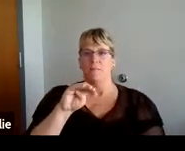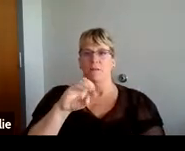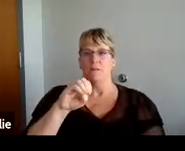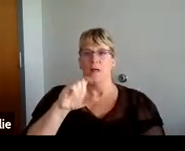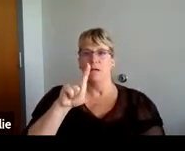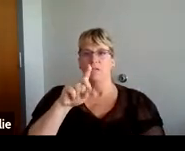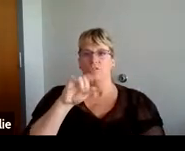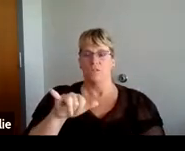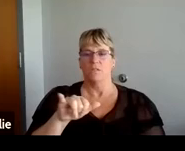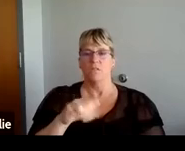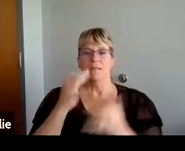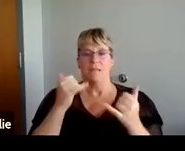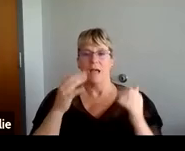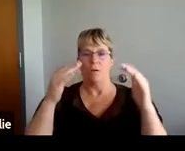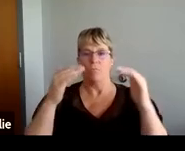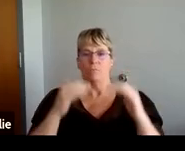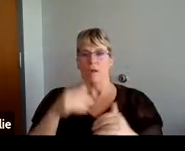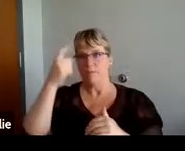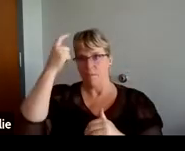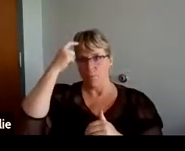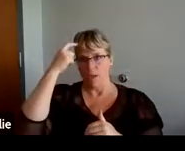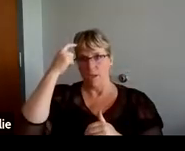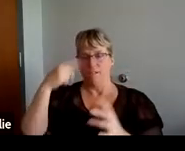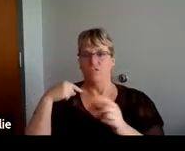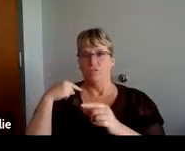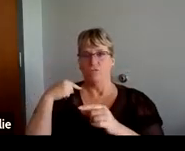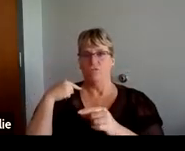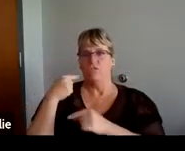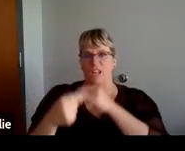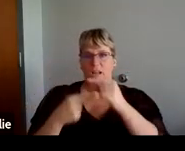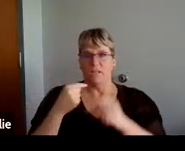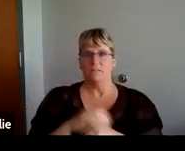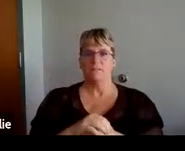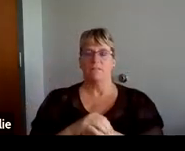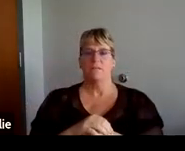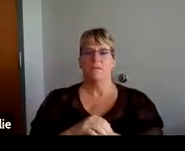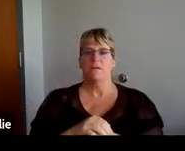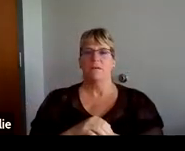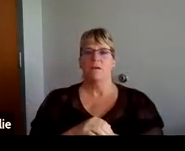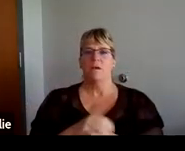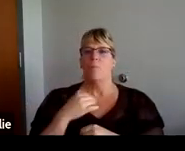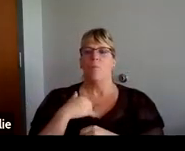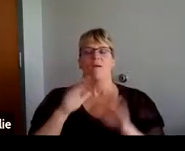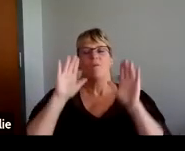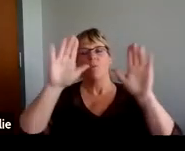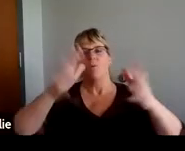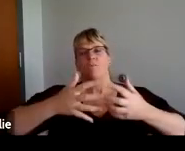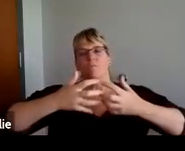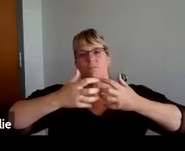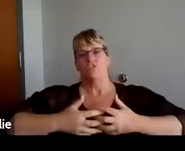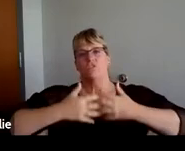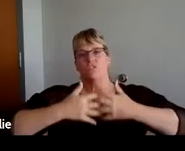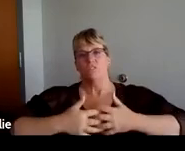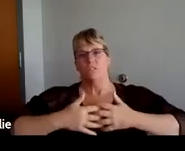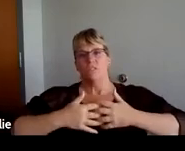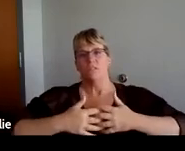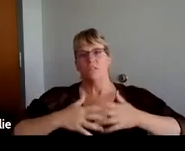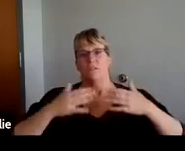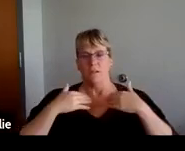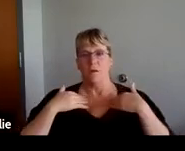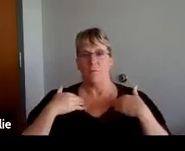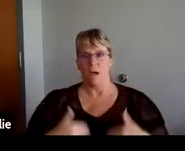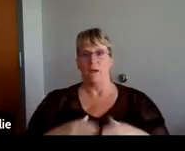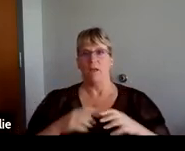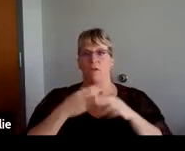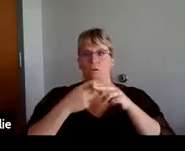and genetics. We have a wonderful adaptive machine in our body called the brain.